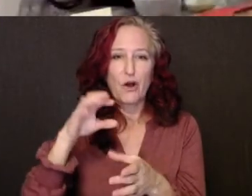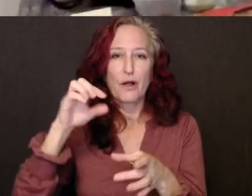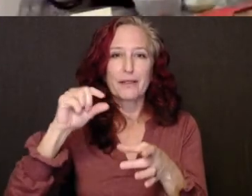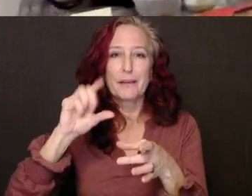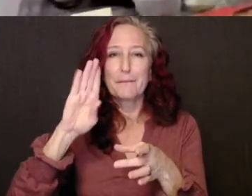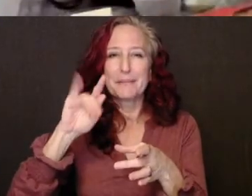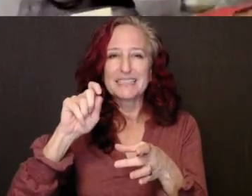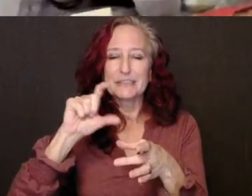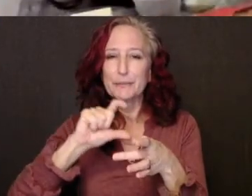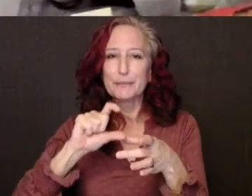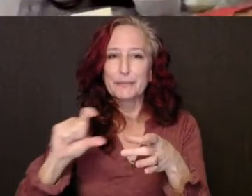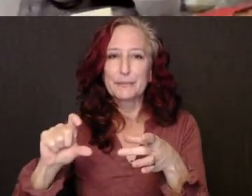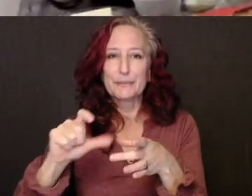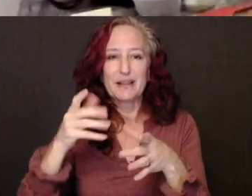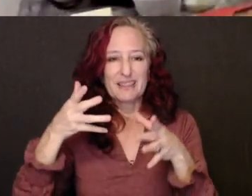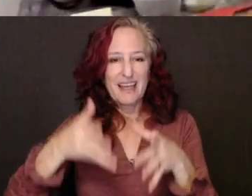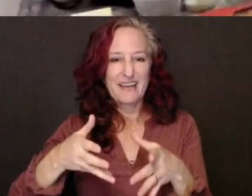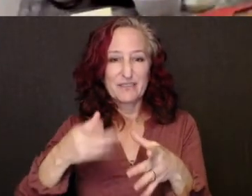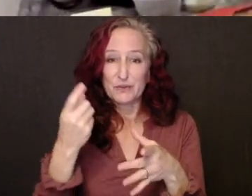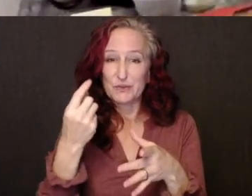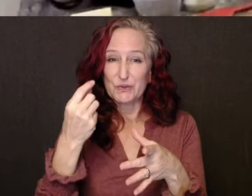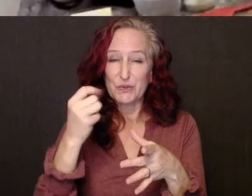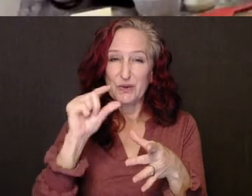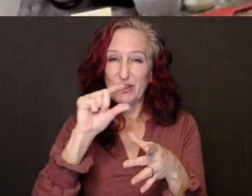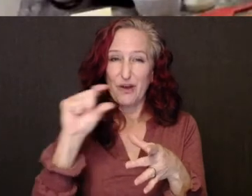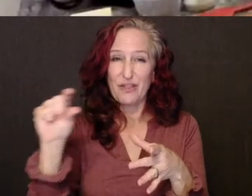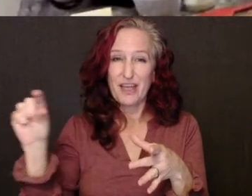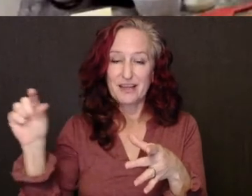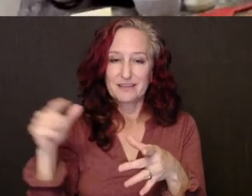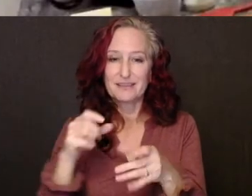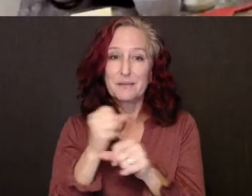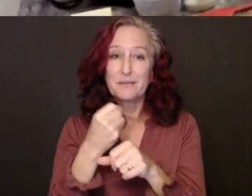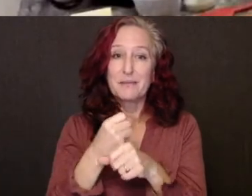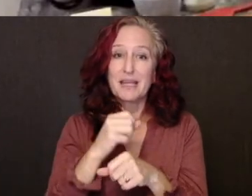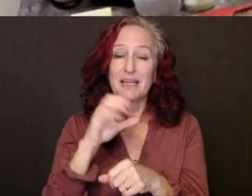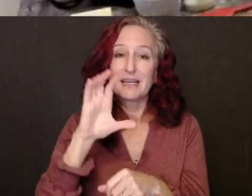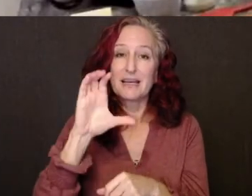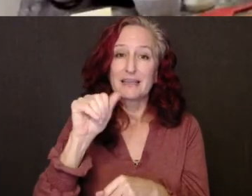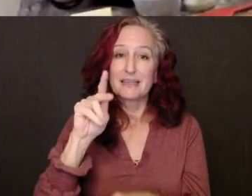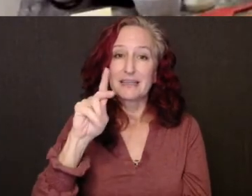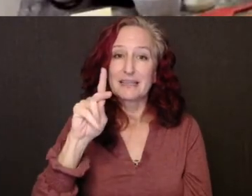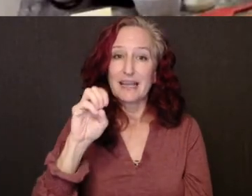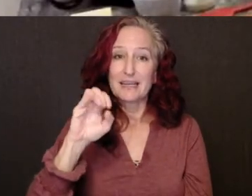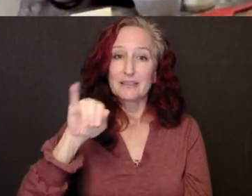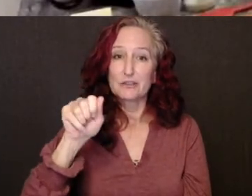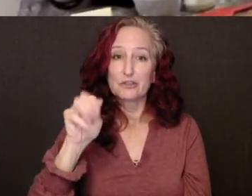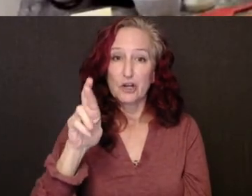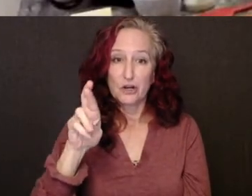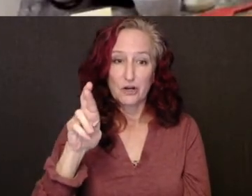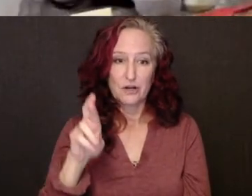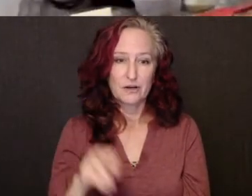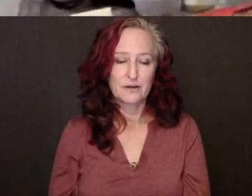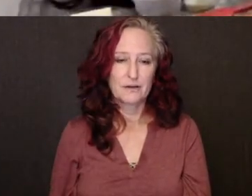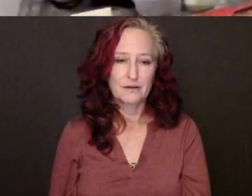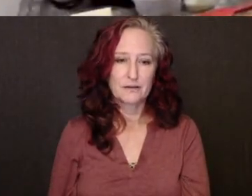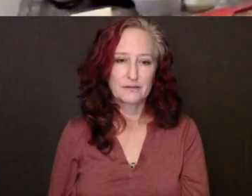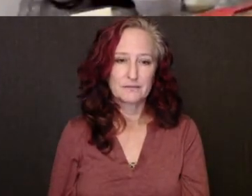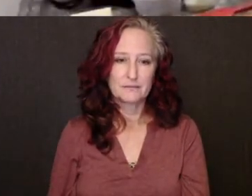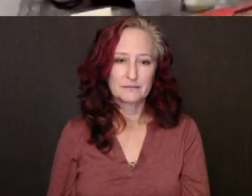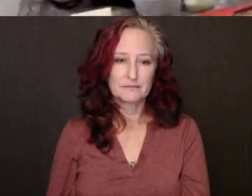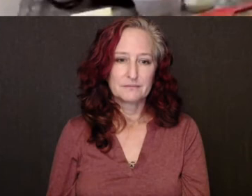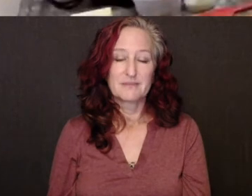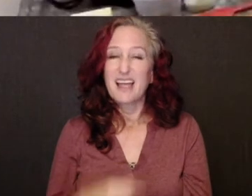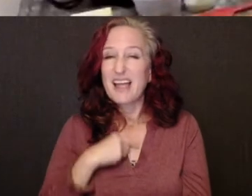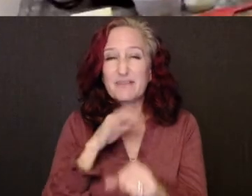as you can see here, I know I'm going over my time, everyone. So you can see the little piece of cake there. I have my little jar that